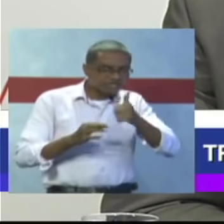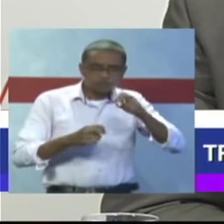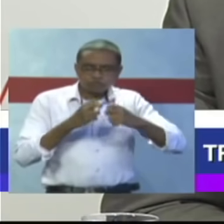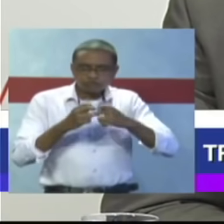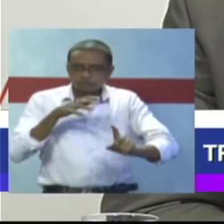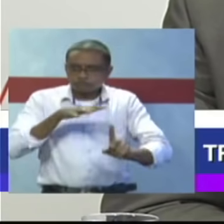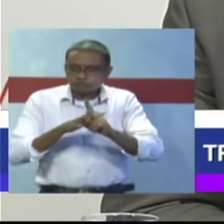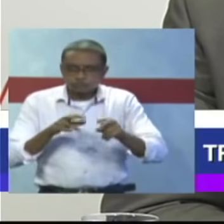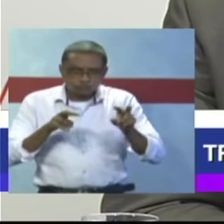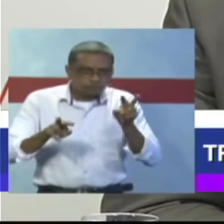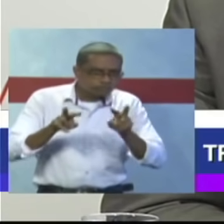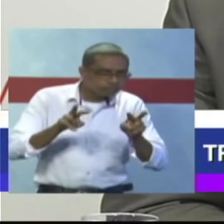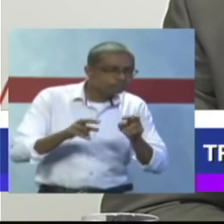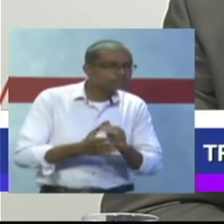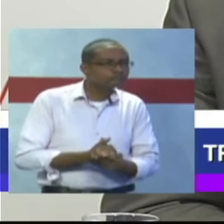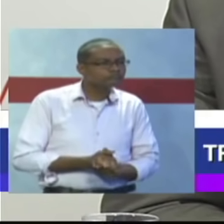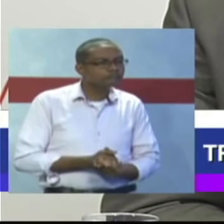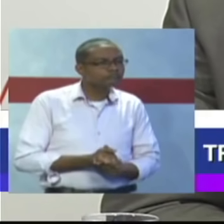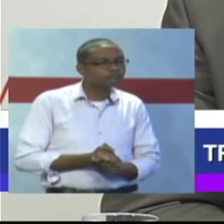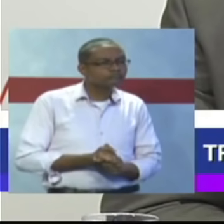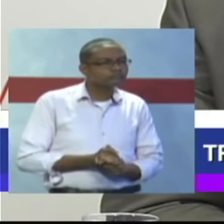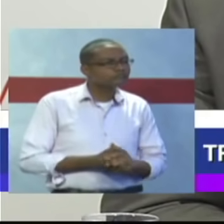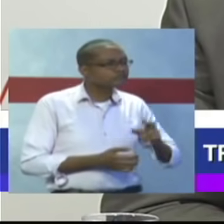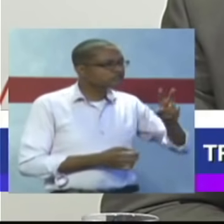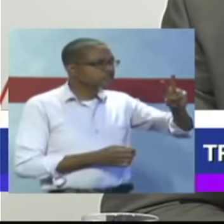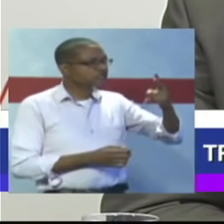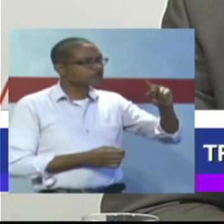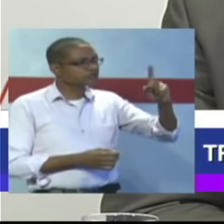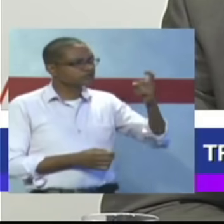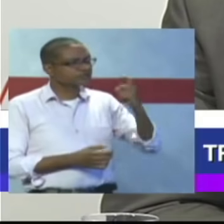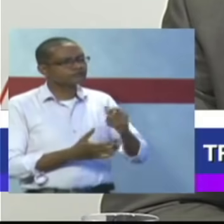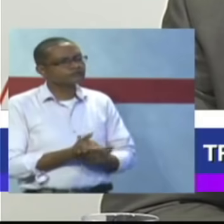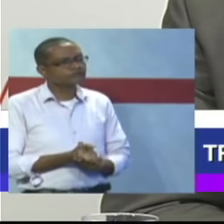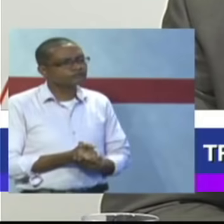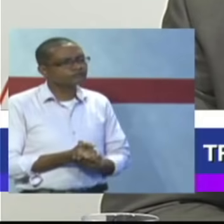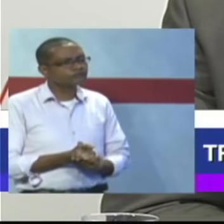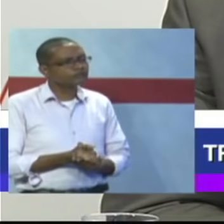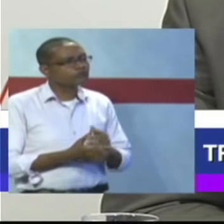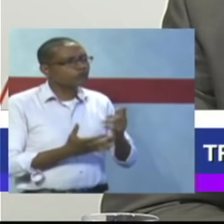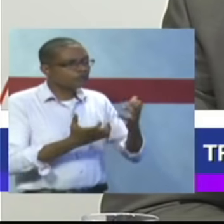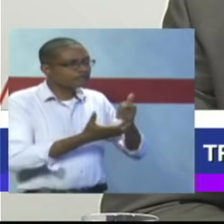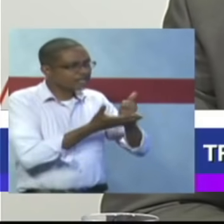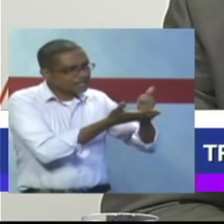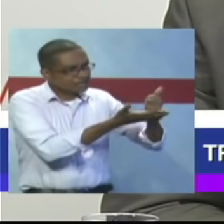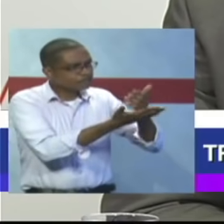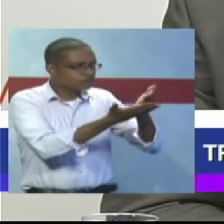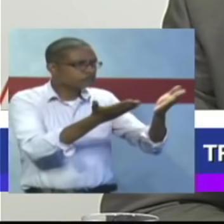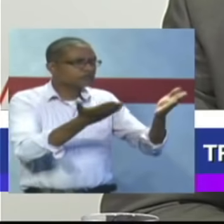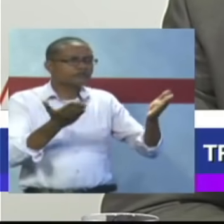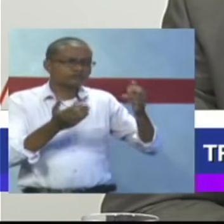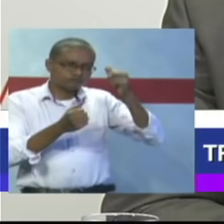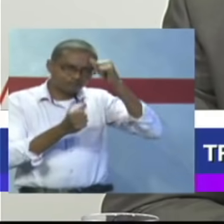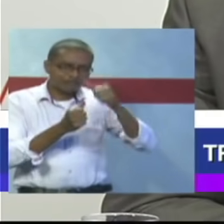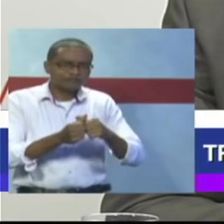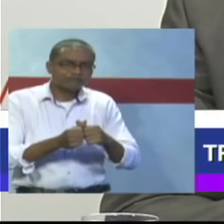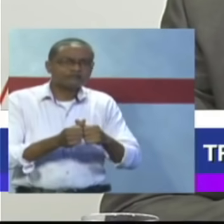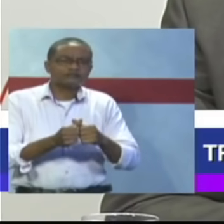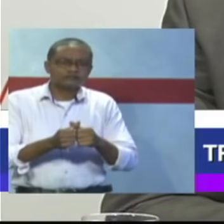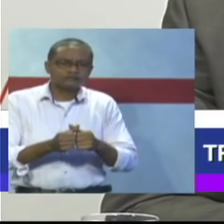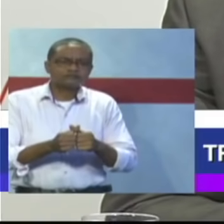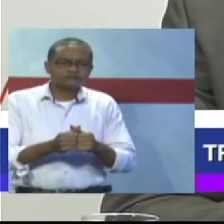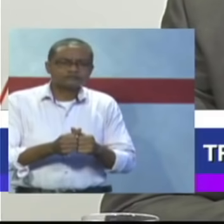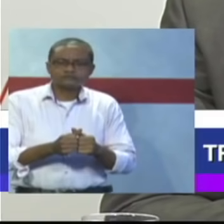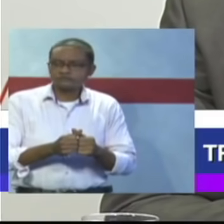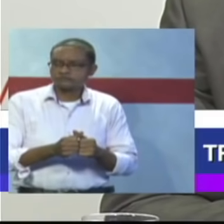bear in mind, tagging on to the second bit of your questioning, just to remind you and the population at large